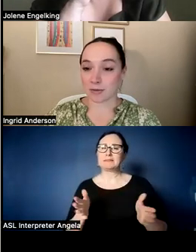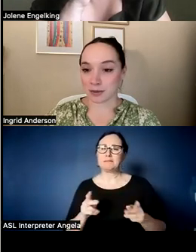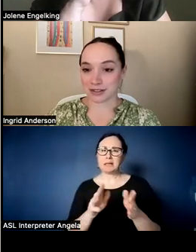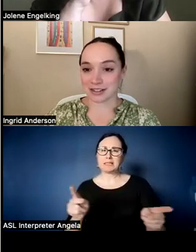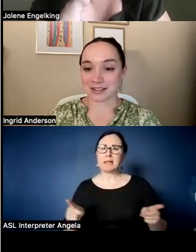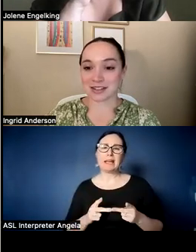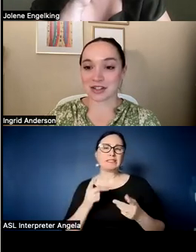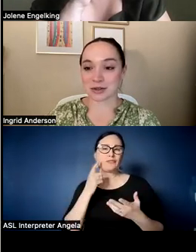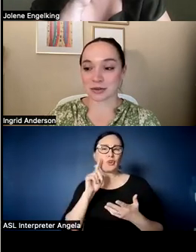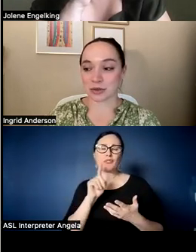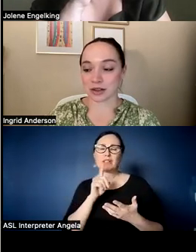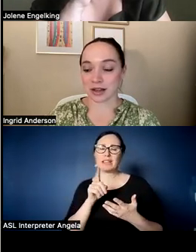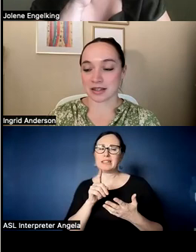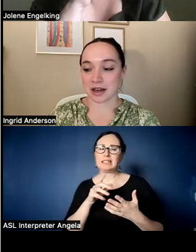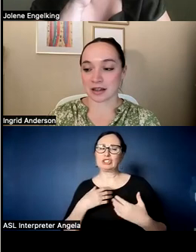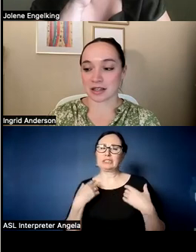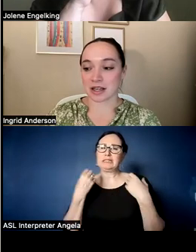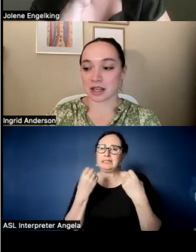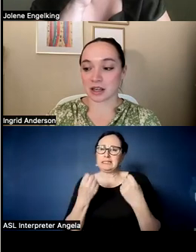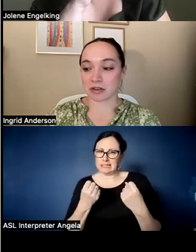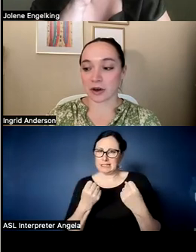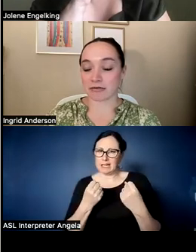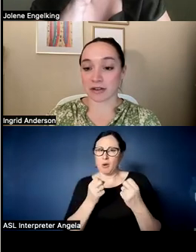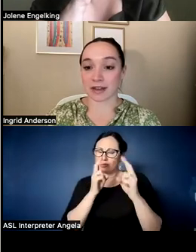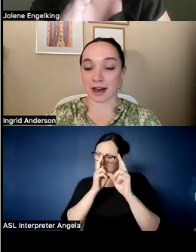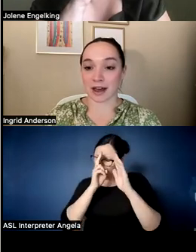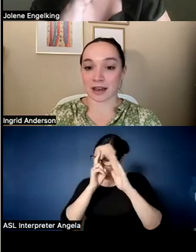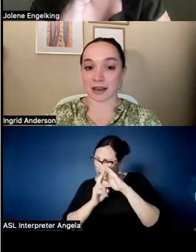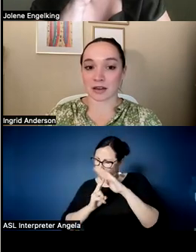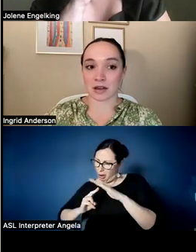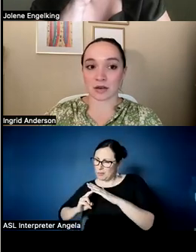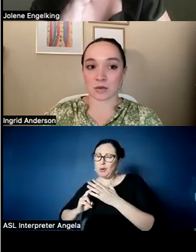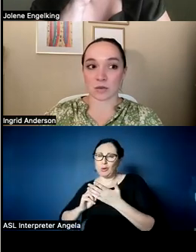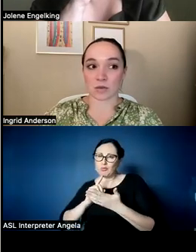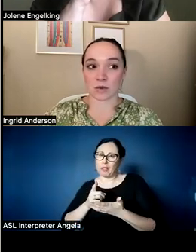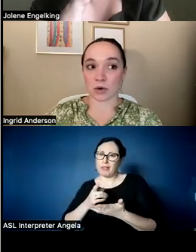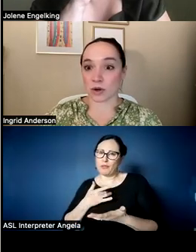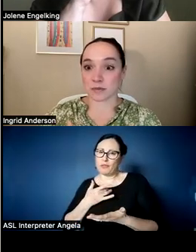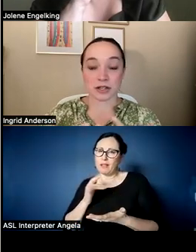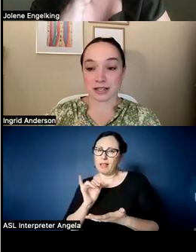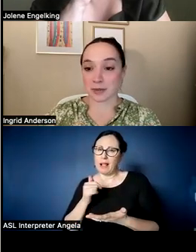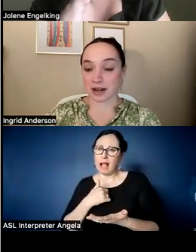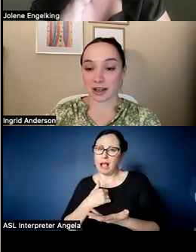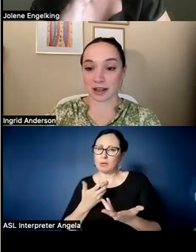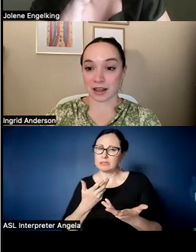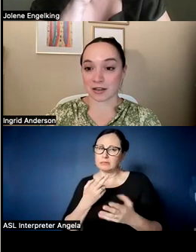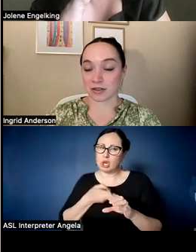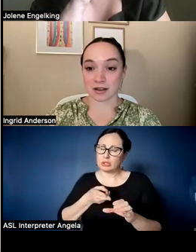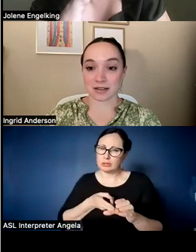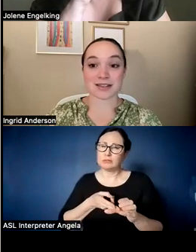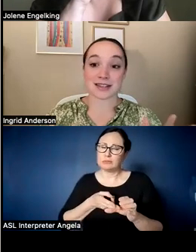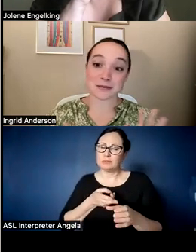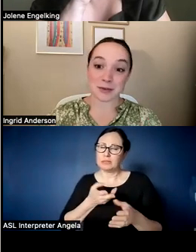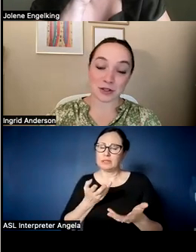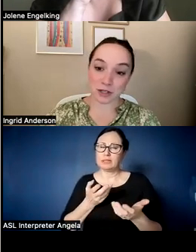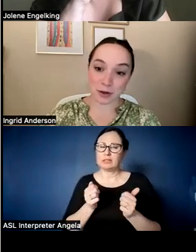so humbled to realize that even though I felt like I, you know, was participating in